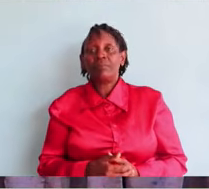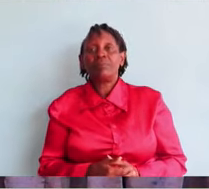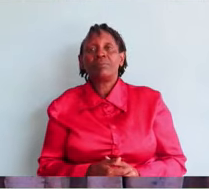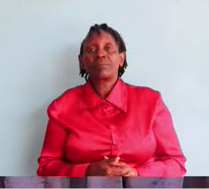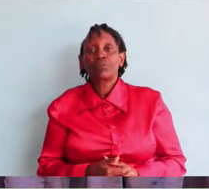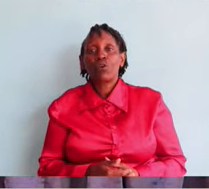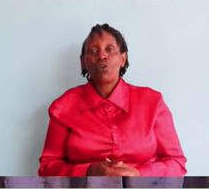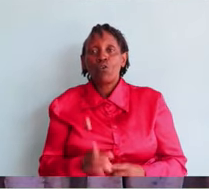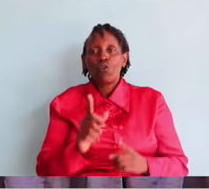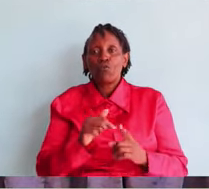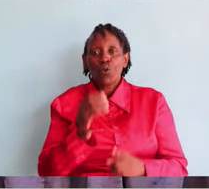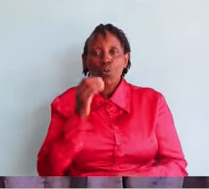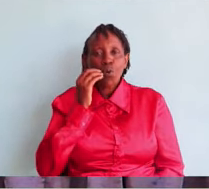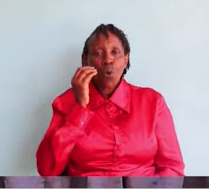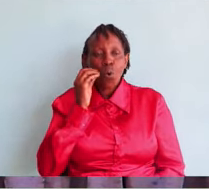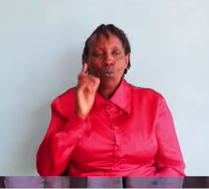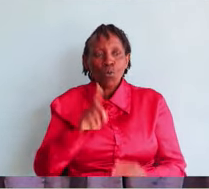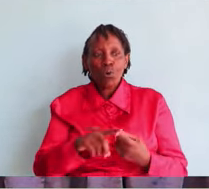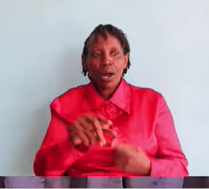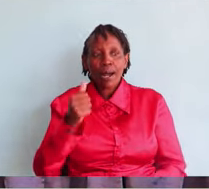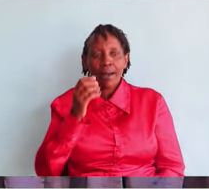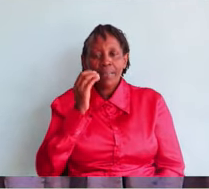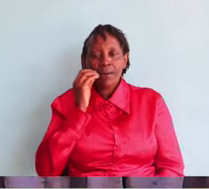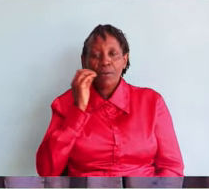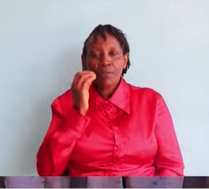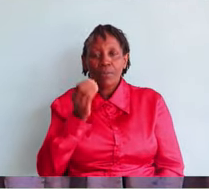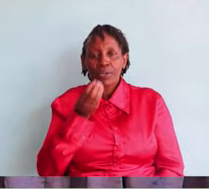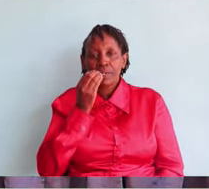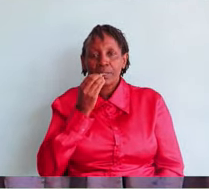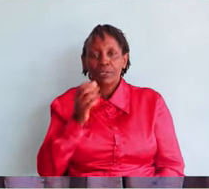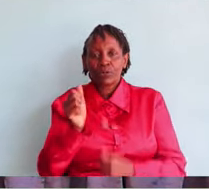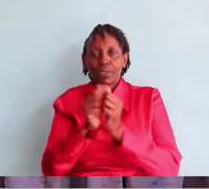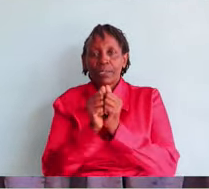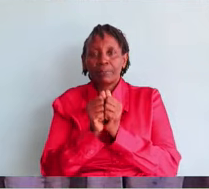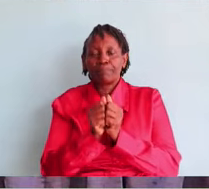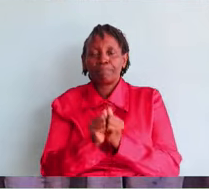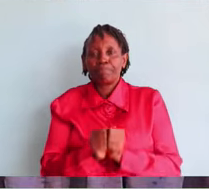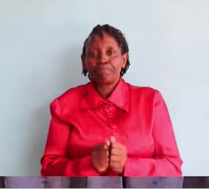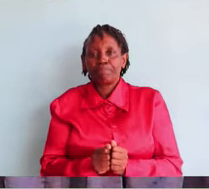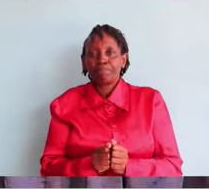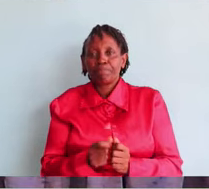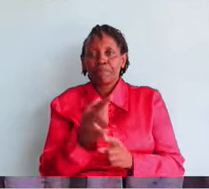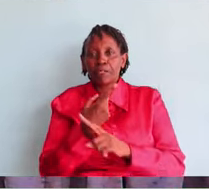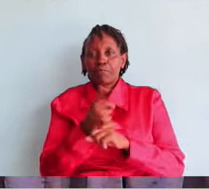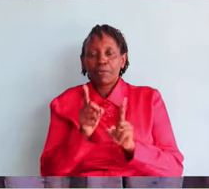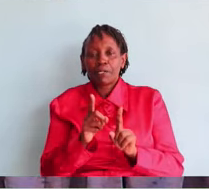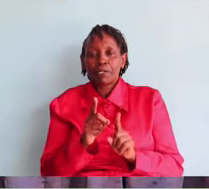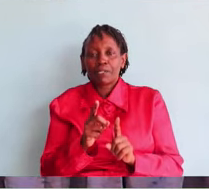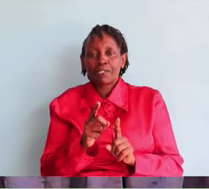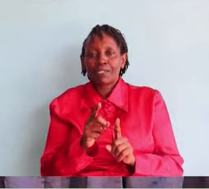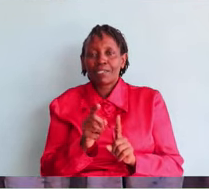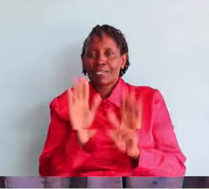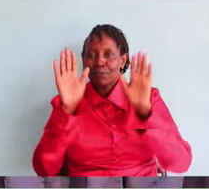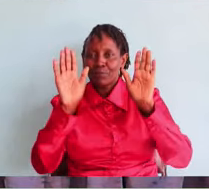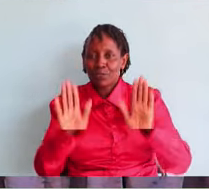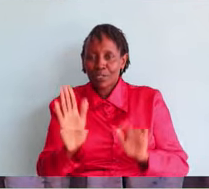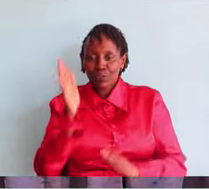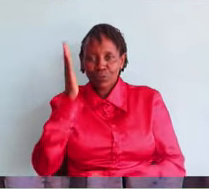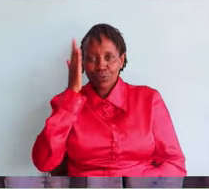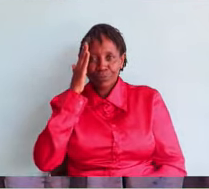know, from home to home having meals together. But it's important to